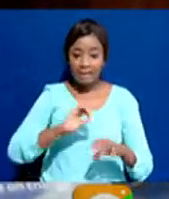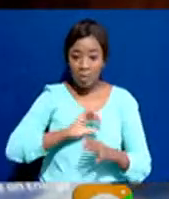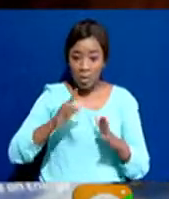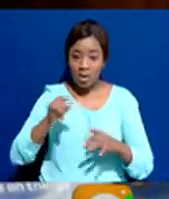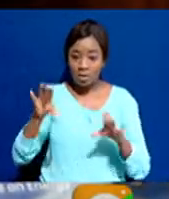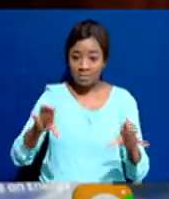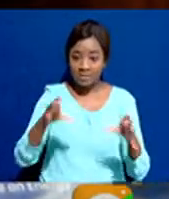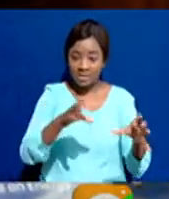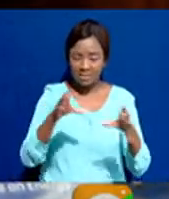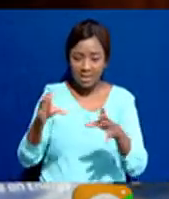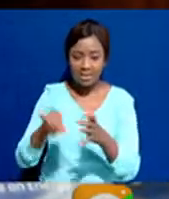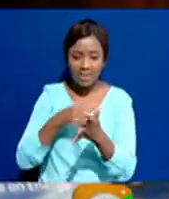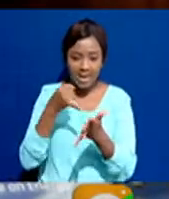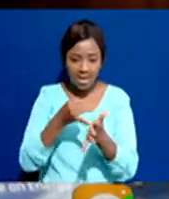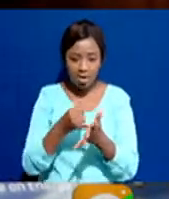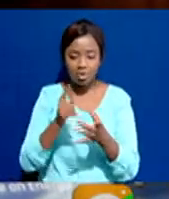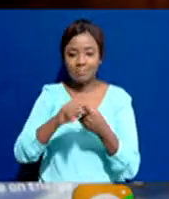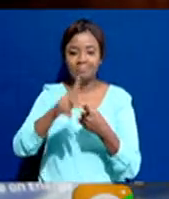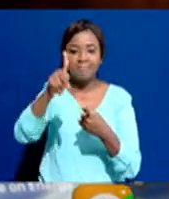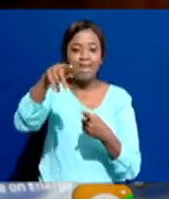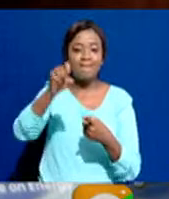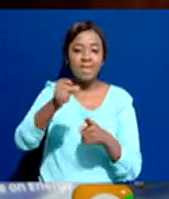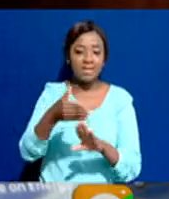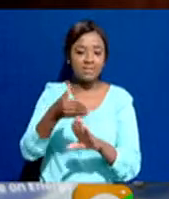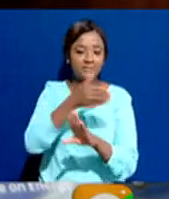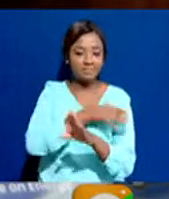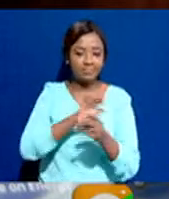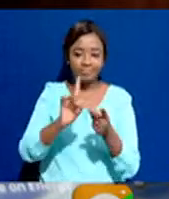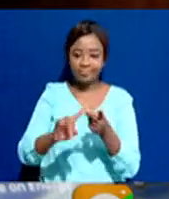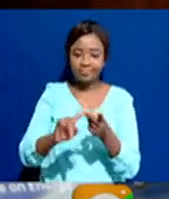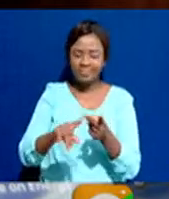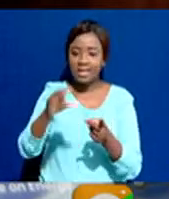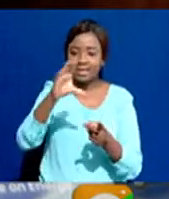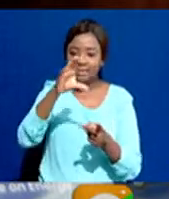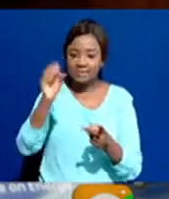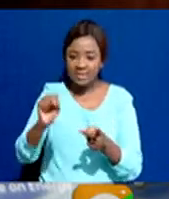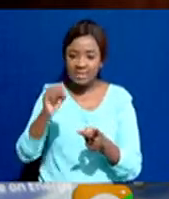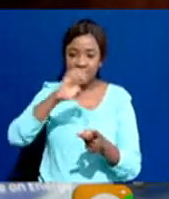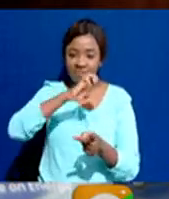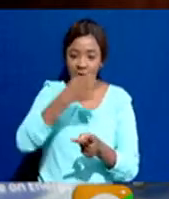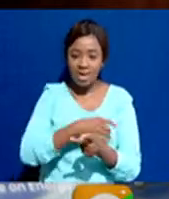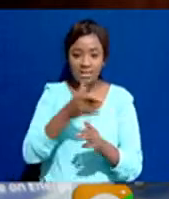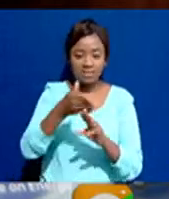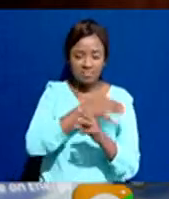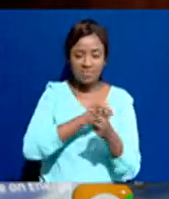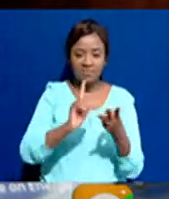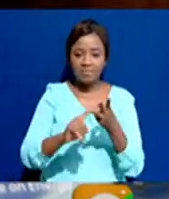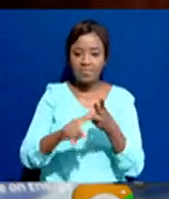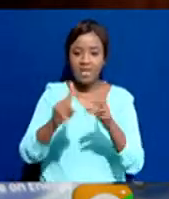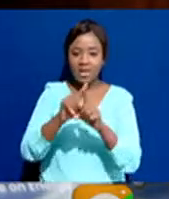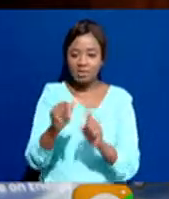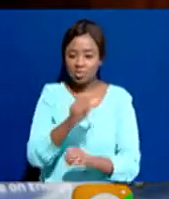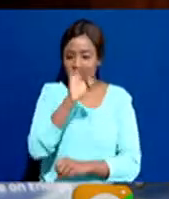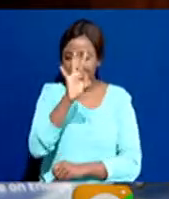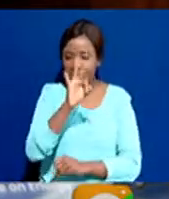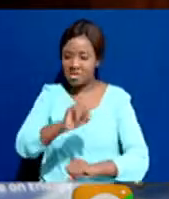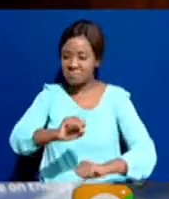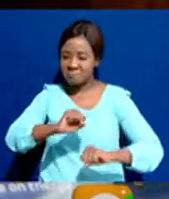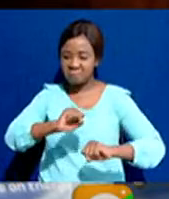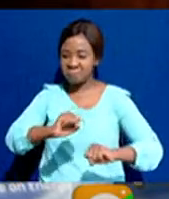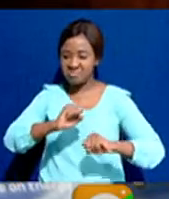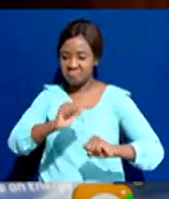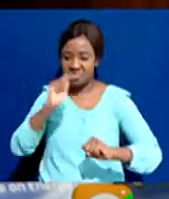garant include the former PSs, the former CS of Energy, and some very prominent Kenyans. That's